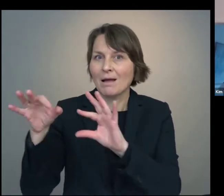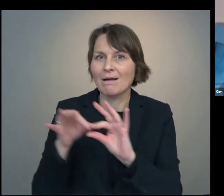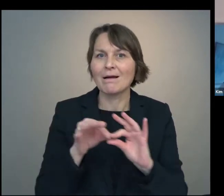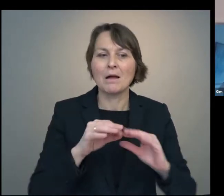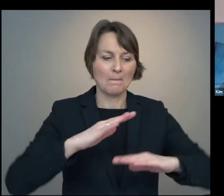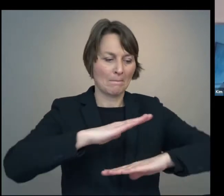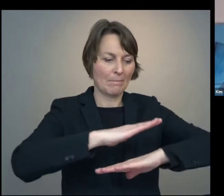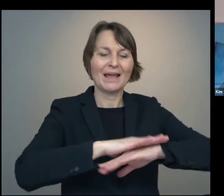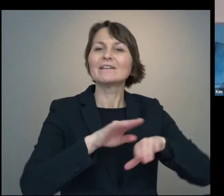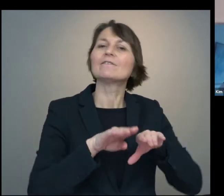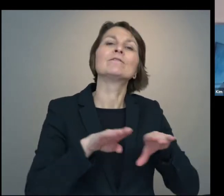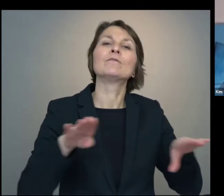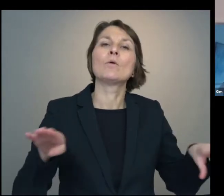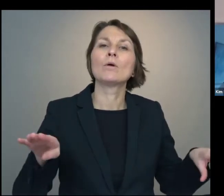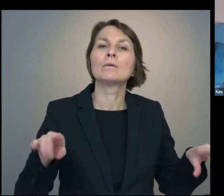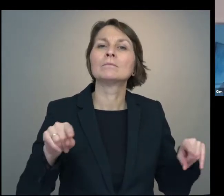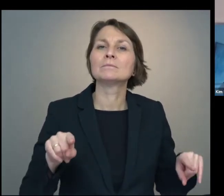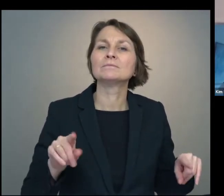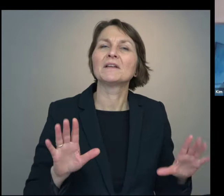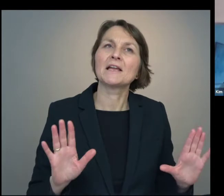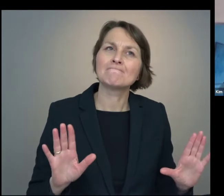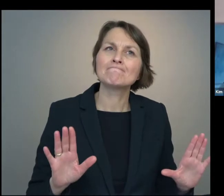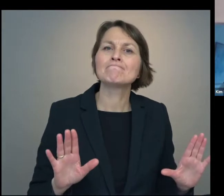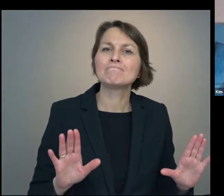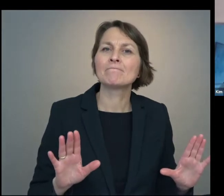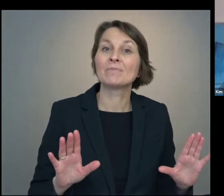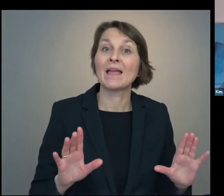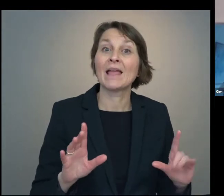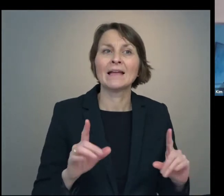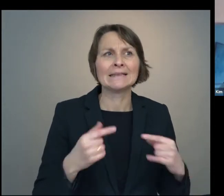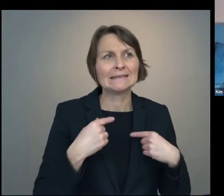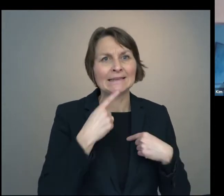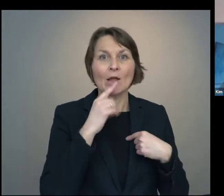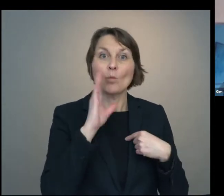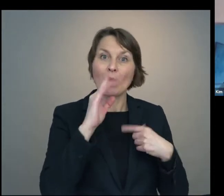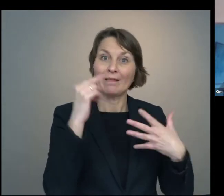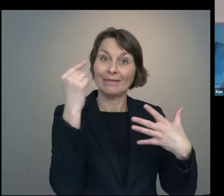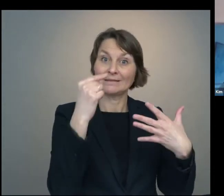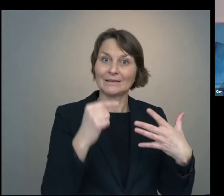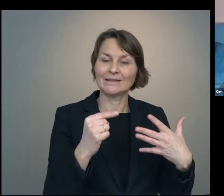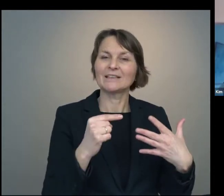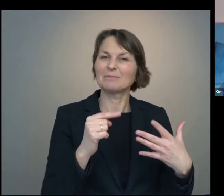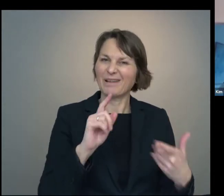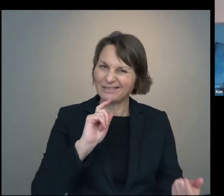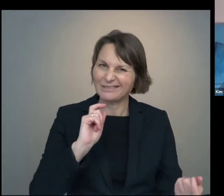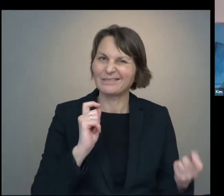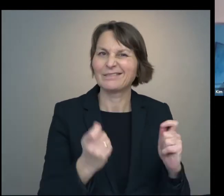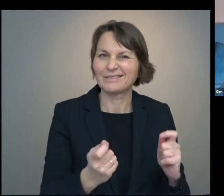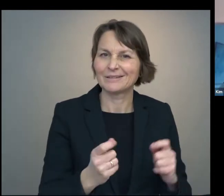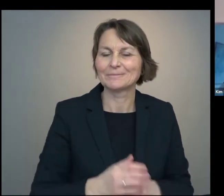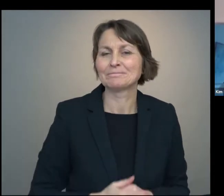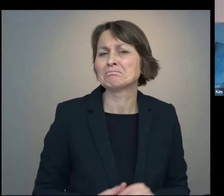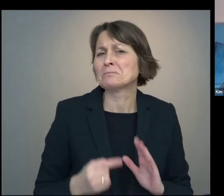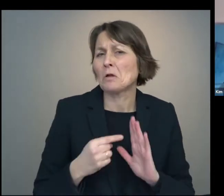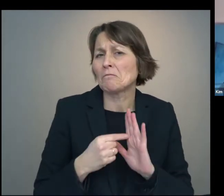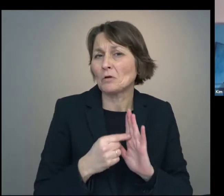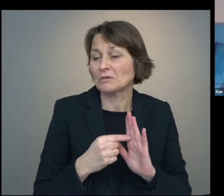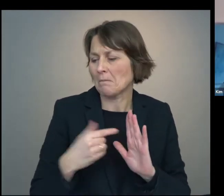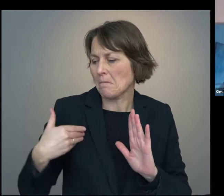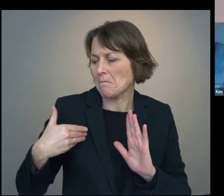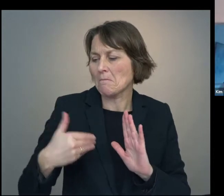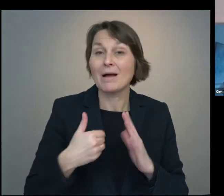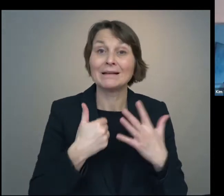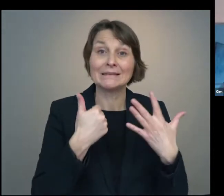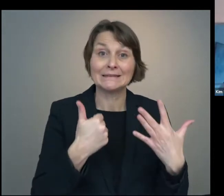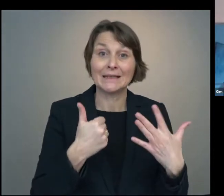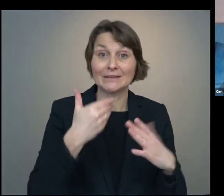actually is able to deliver as intended. So what we have done, say over the